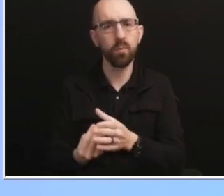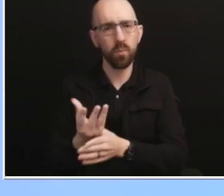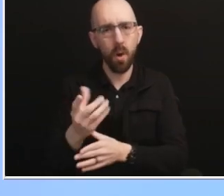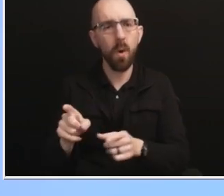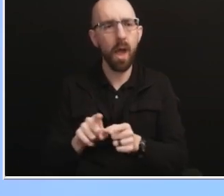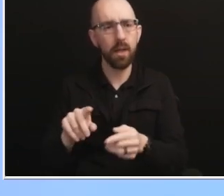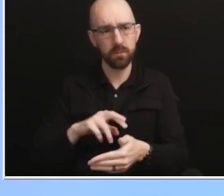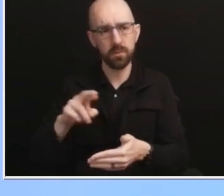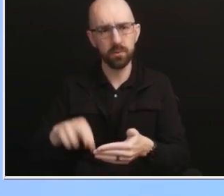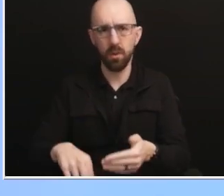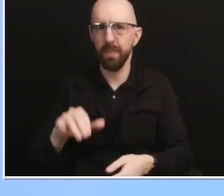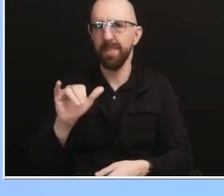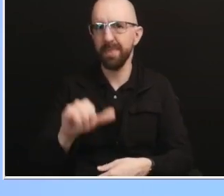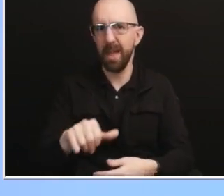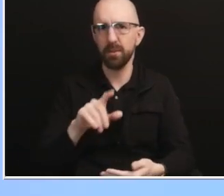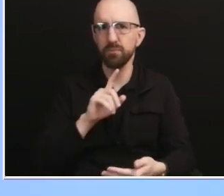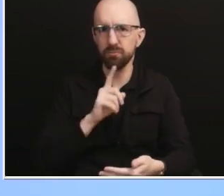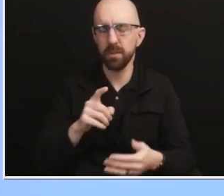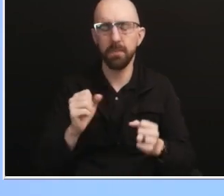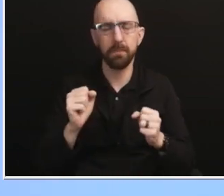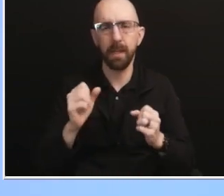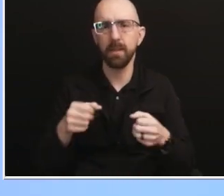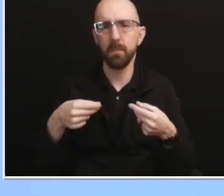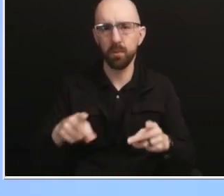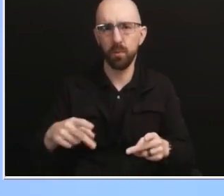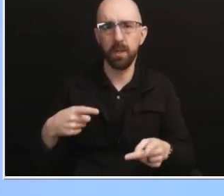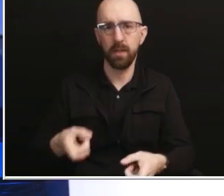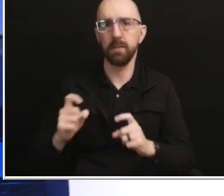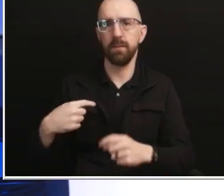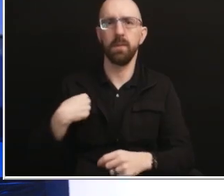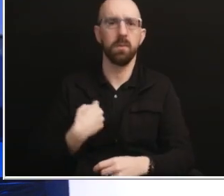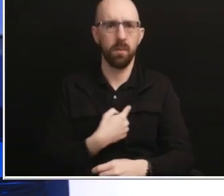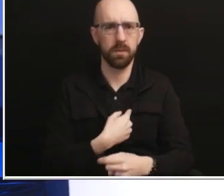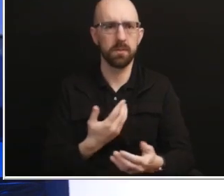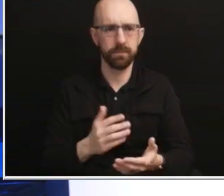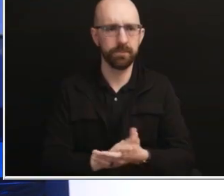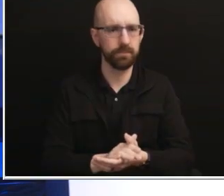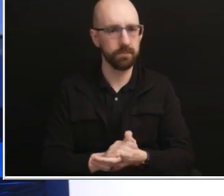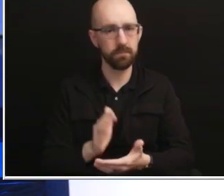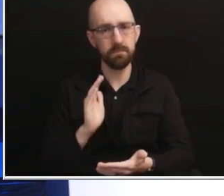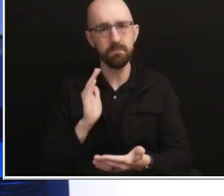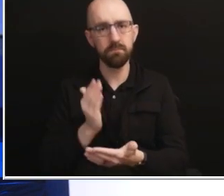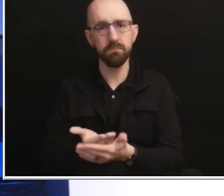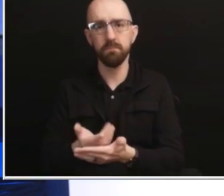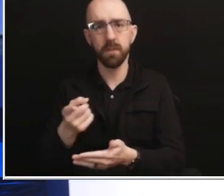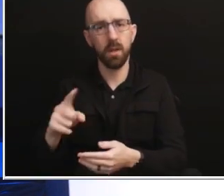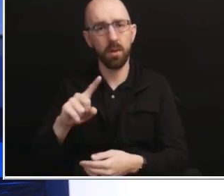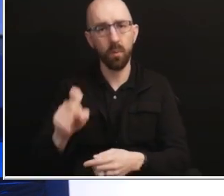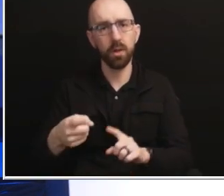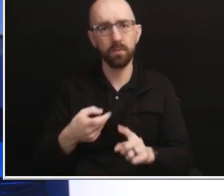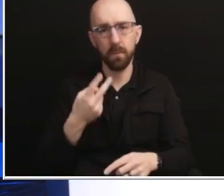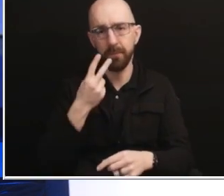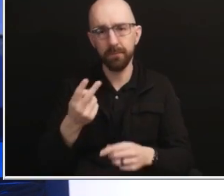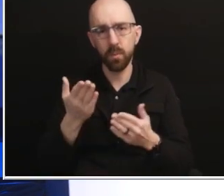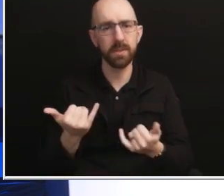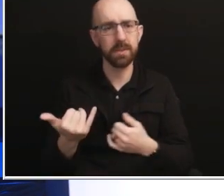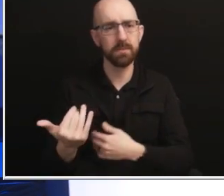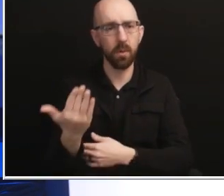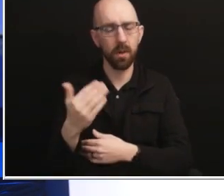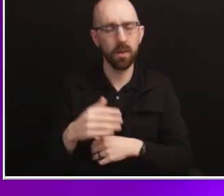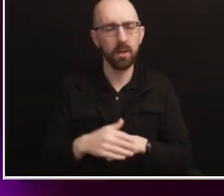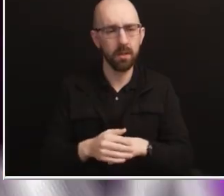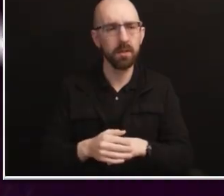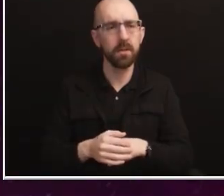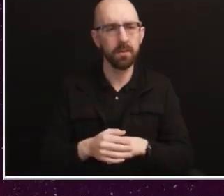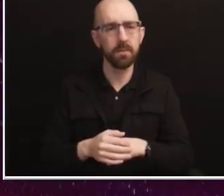a real amazing opportunity that we're given. Let's get to some questions from our viewers this morning.